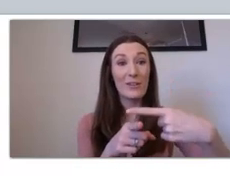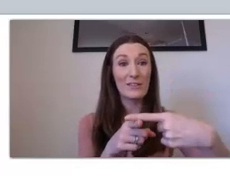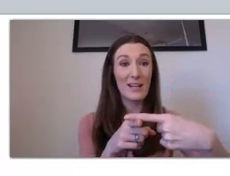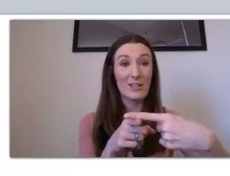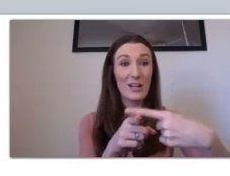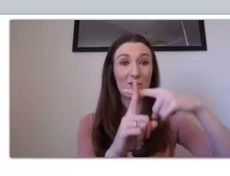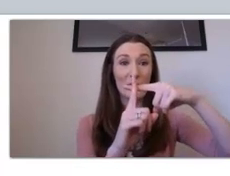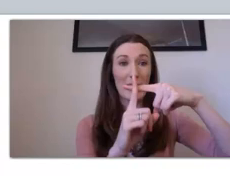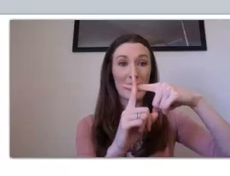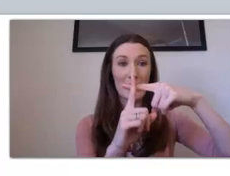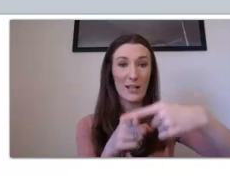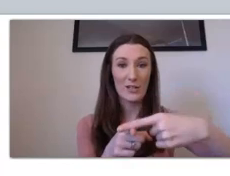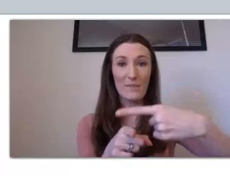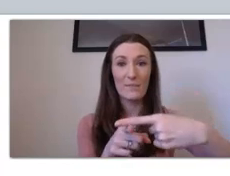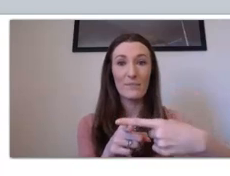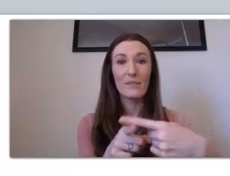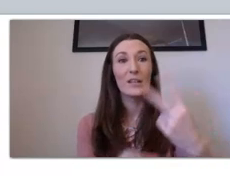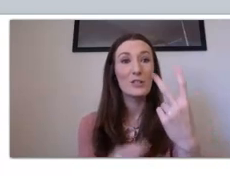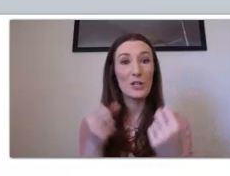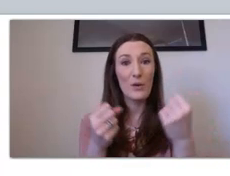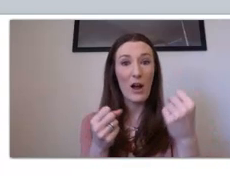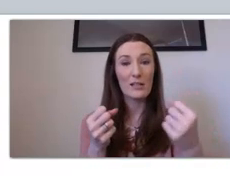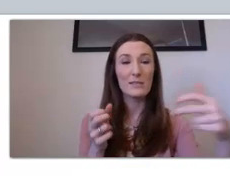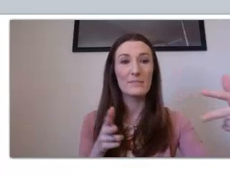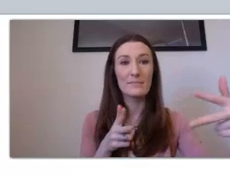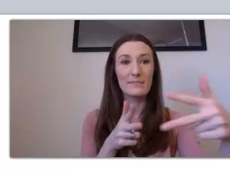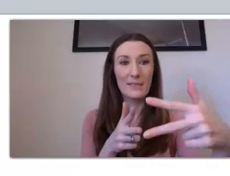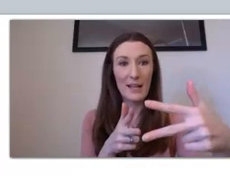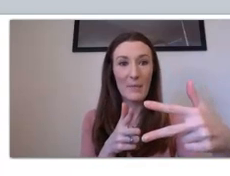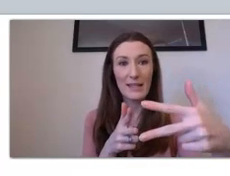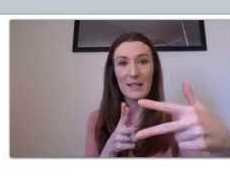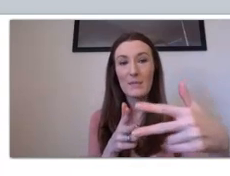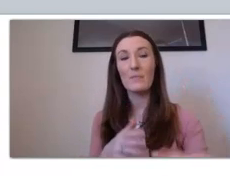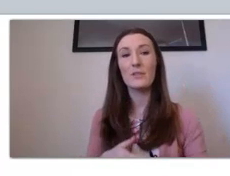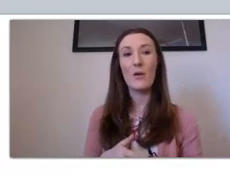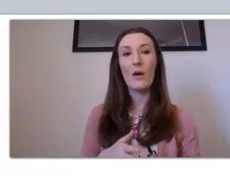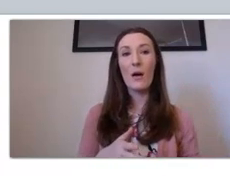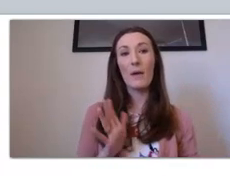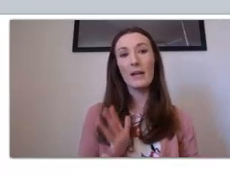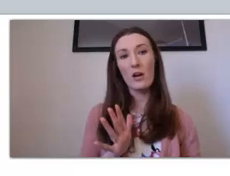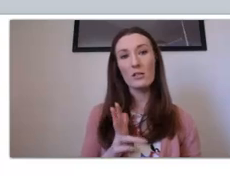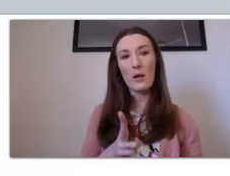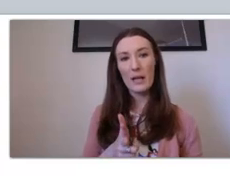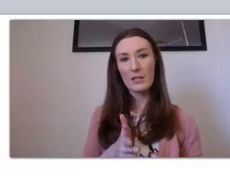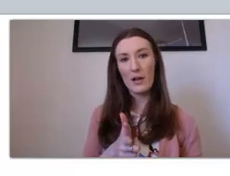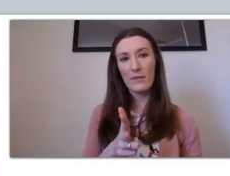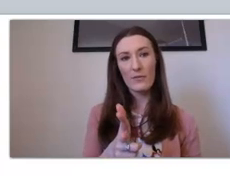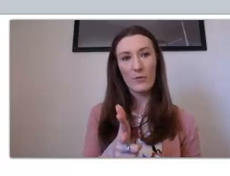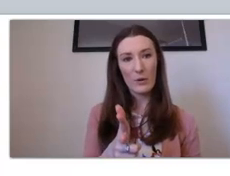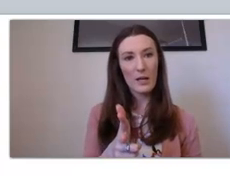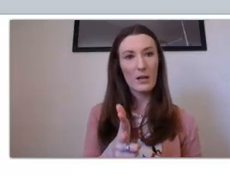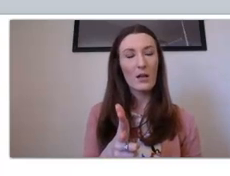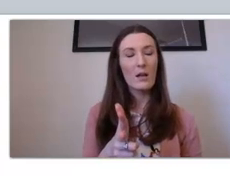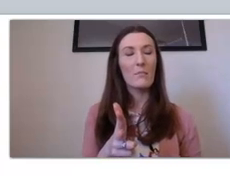suppose intersection, you just make an intersection. Two cars come at the same time. So my non-dominant is